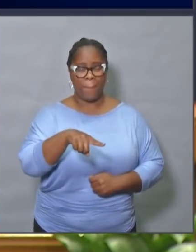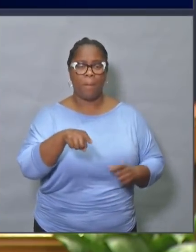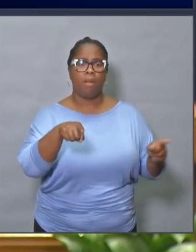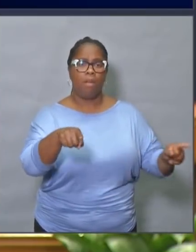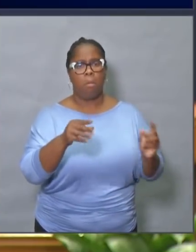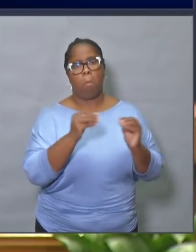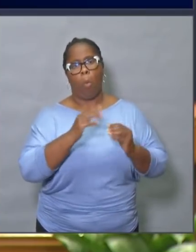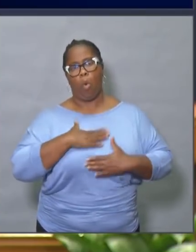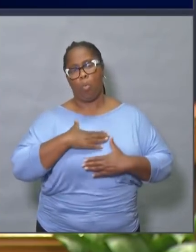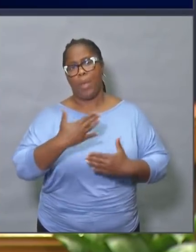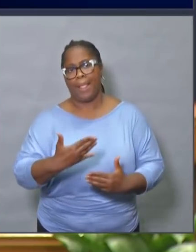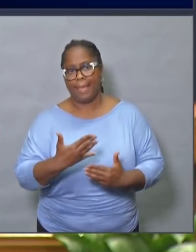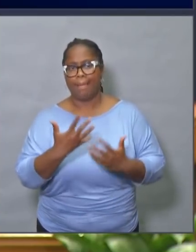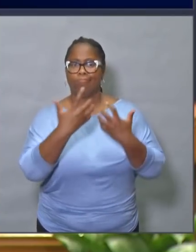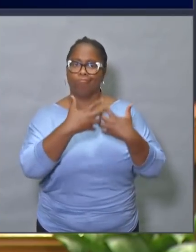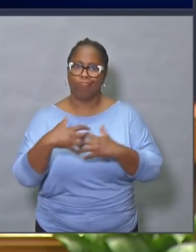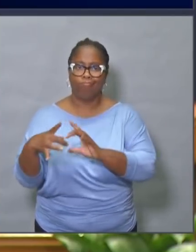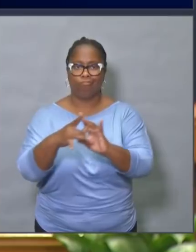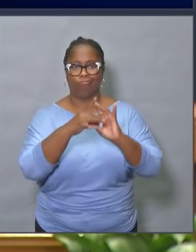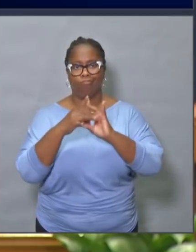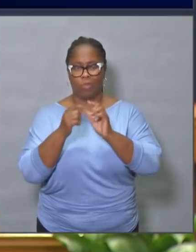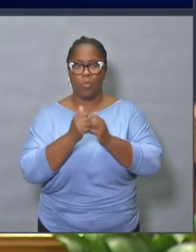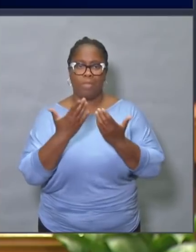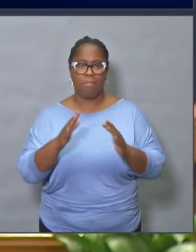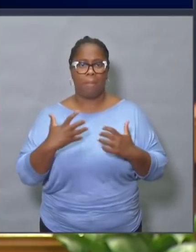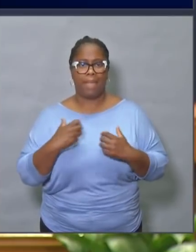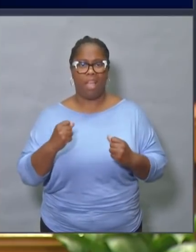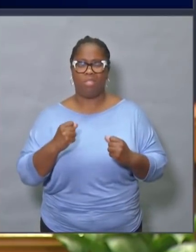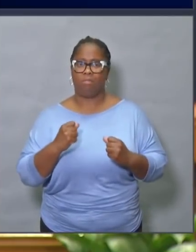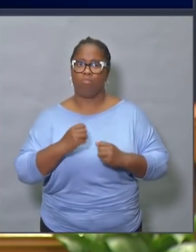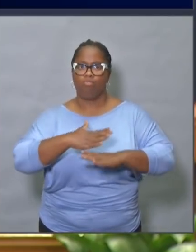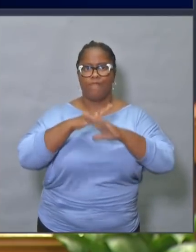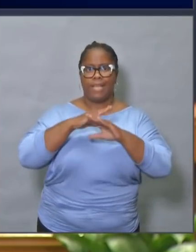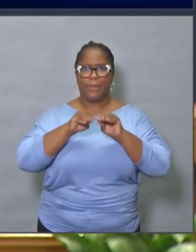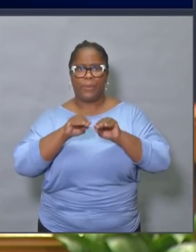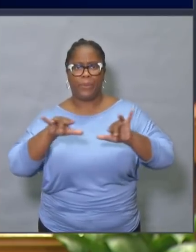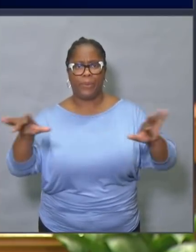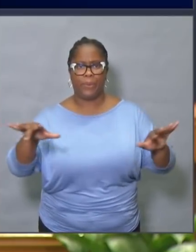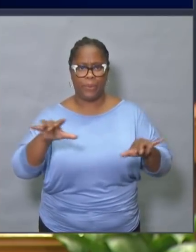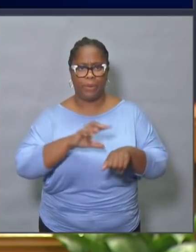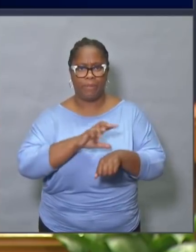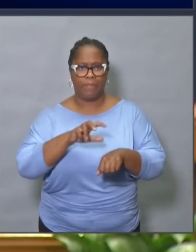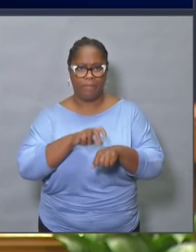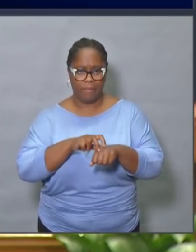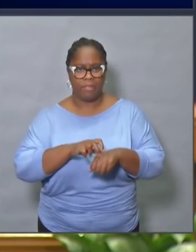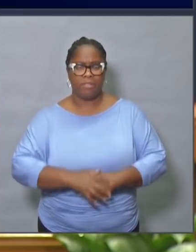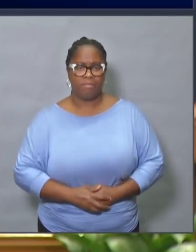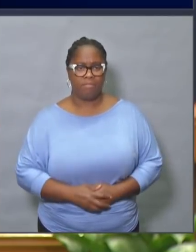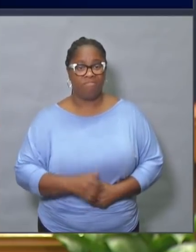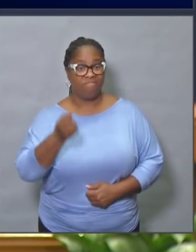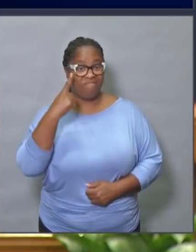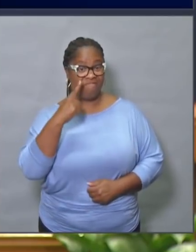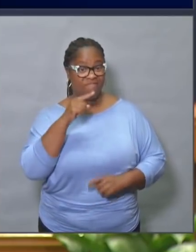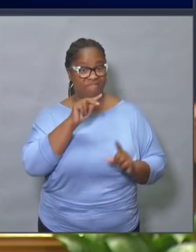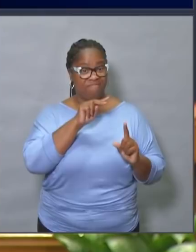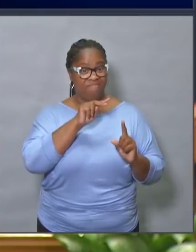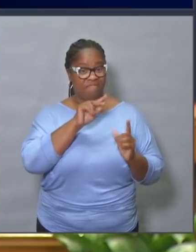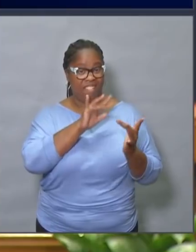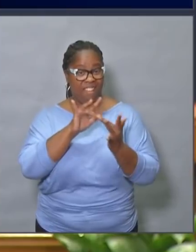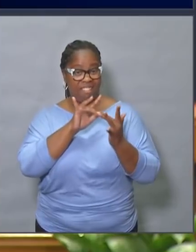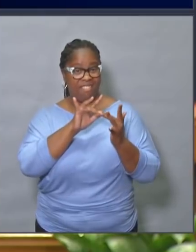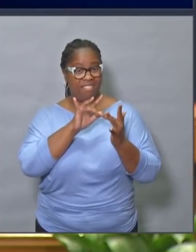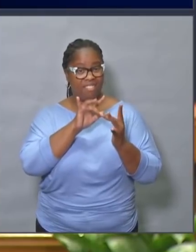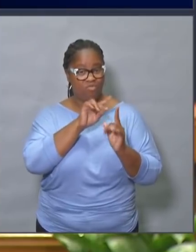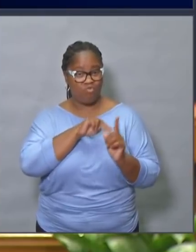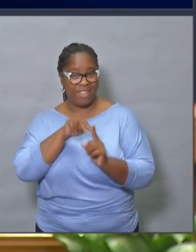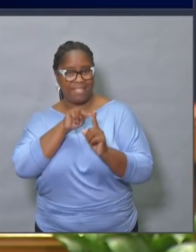health to avoid spreading the virus. But I also want to be clear. Contact tracing is a valuable tool for slowing